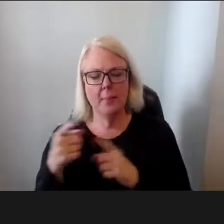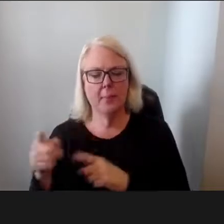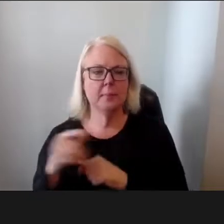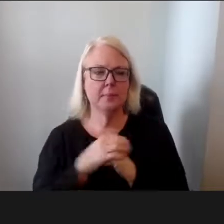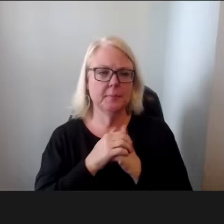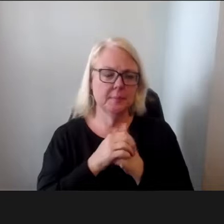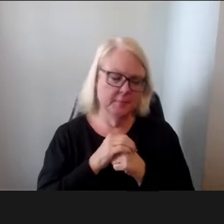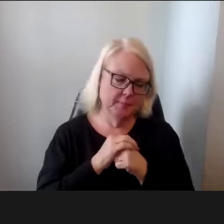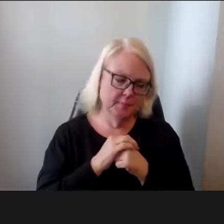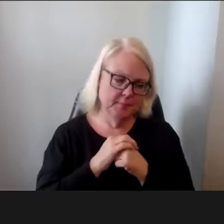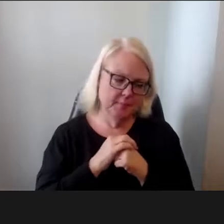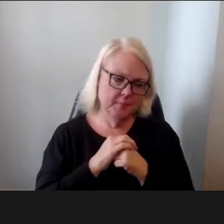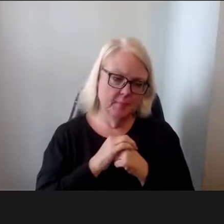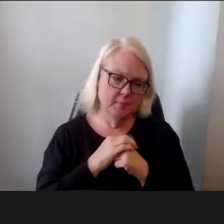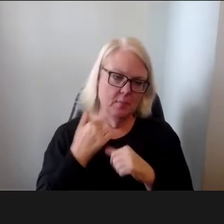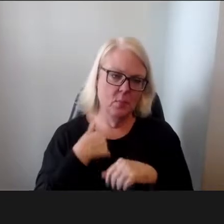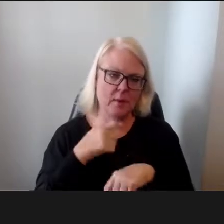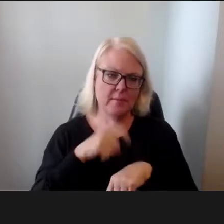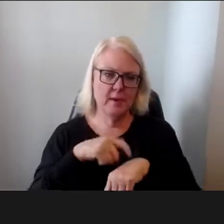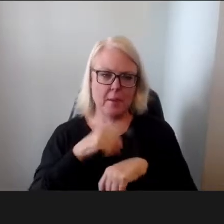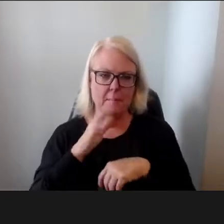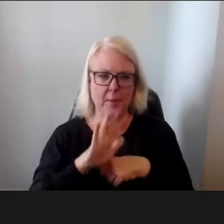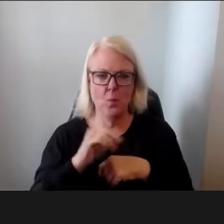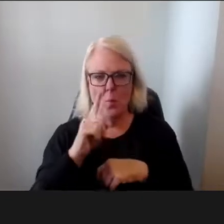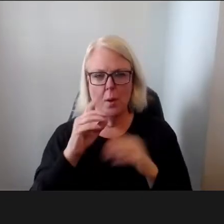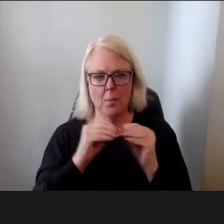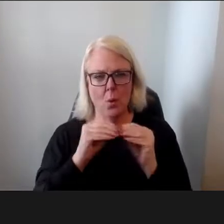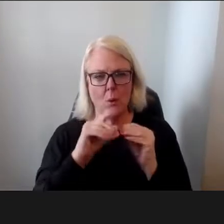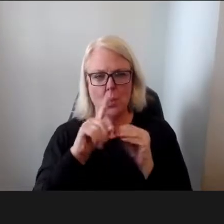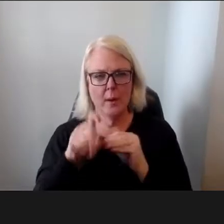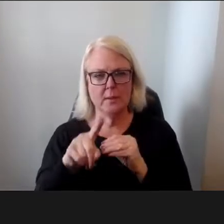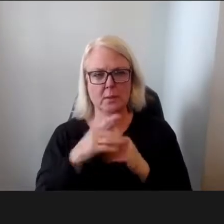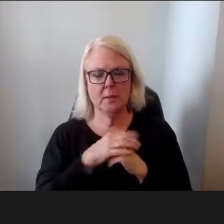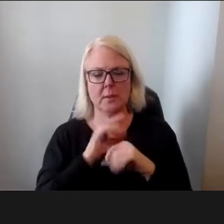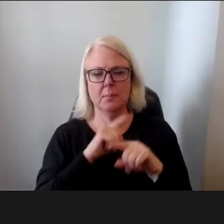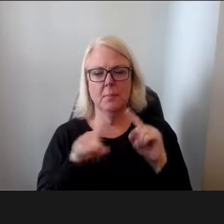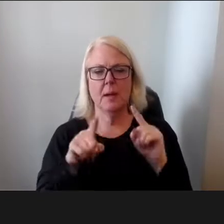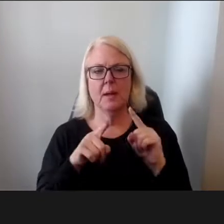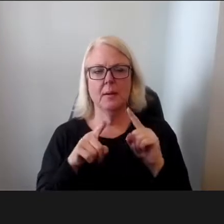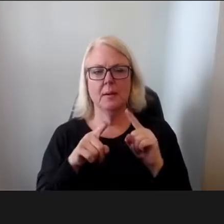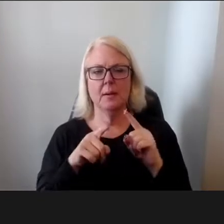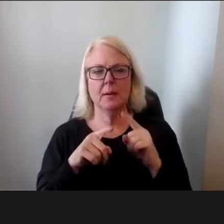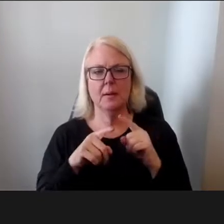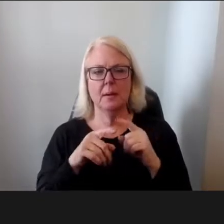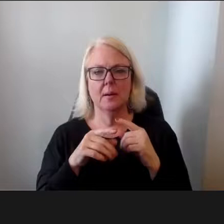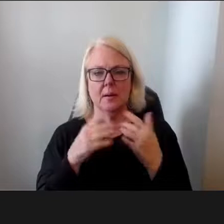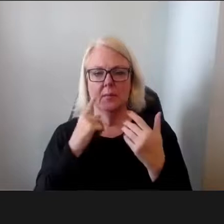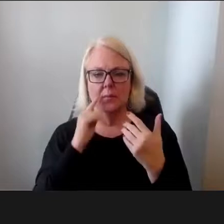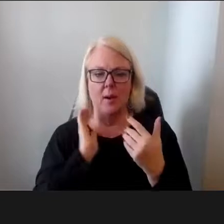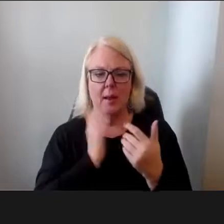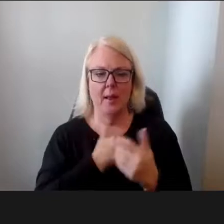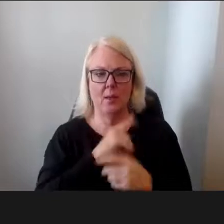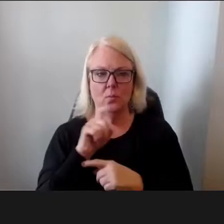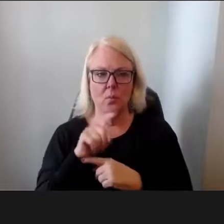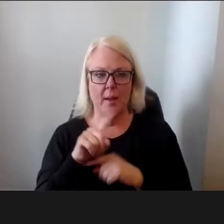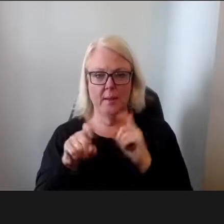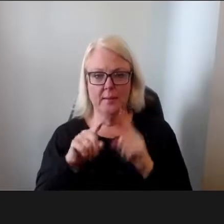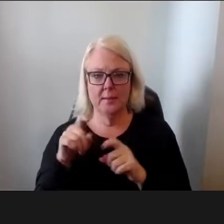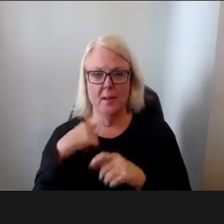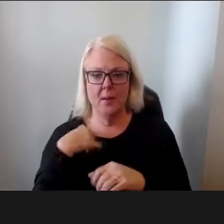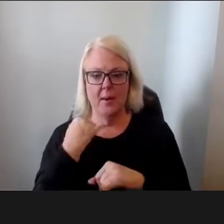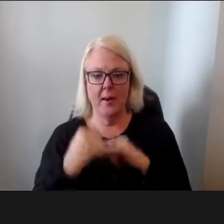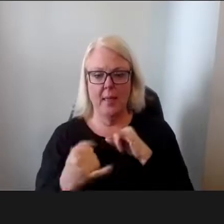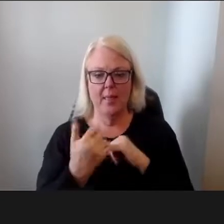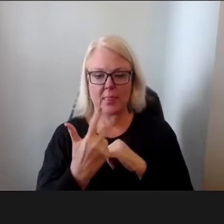Cool. We have time for about one more question, but very conveniently for the sake of our question askers, our last